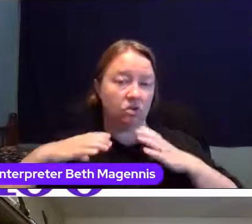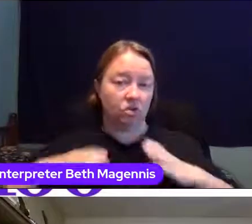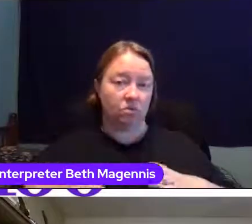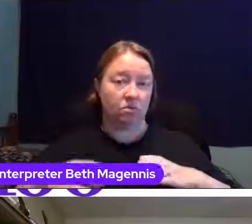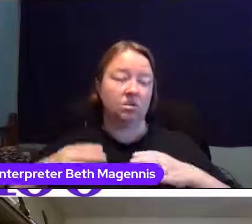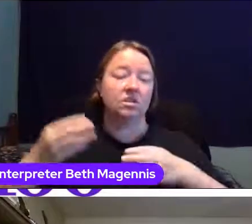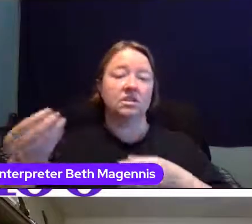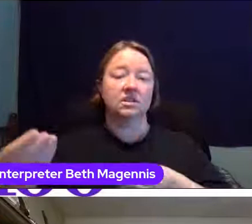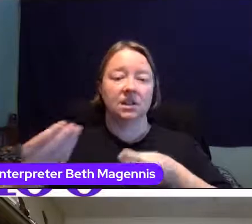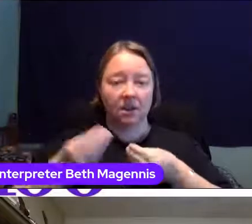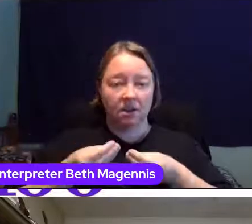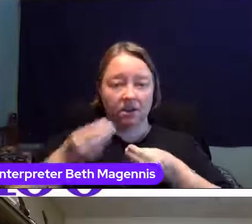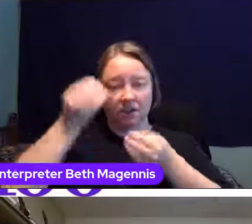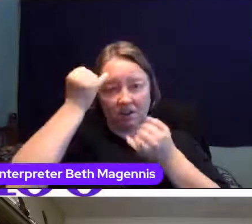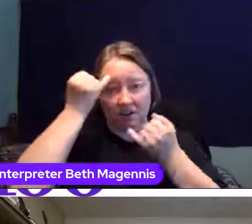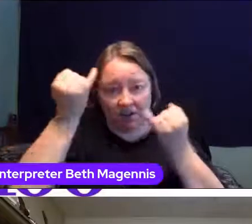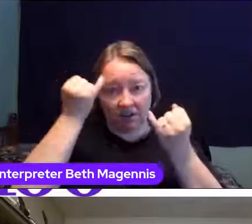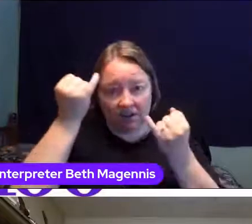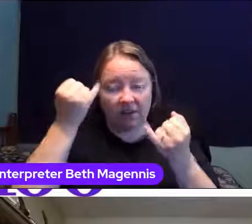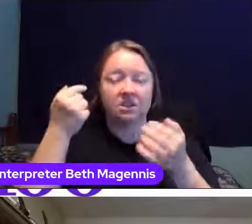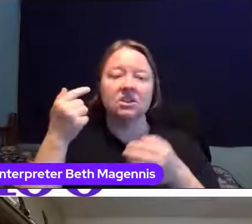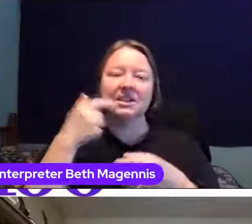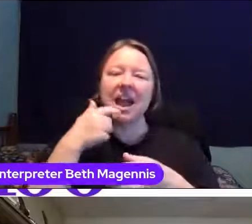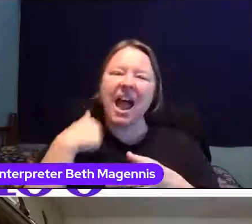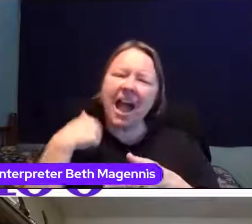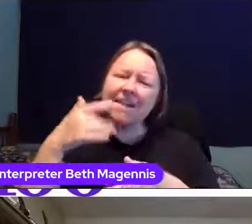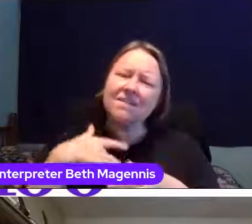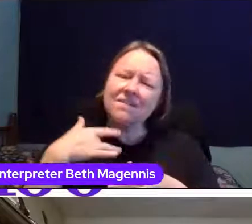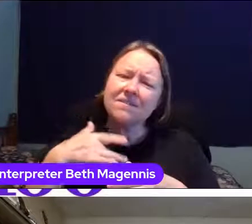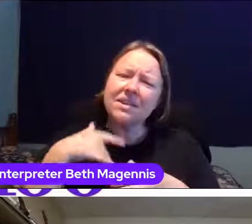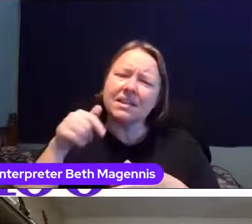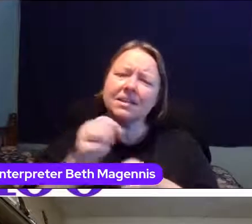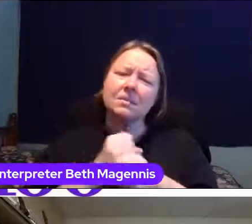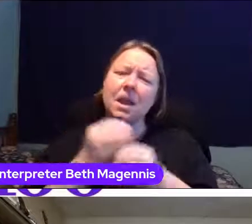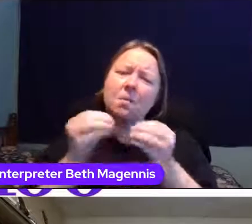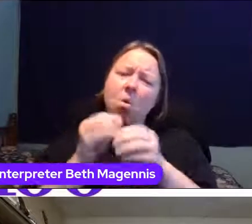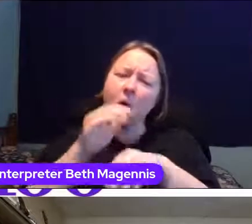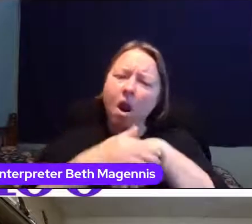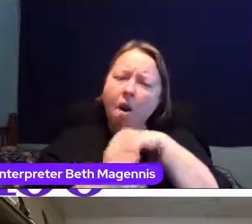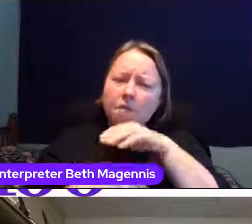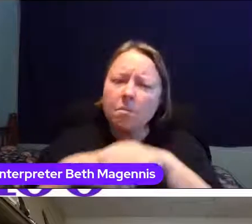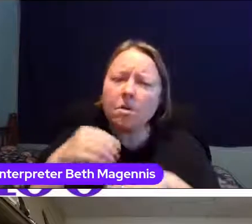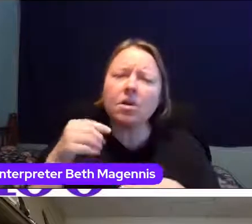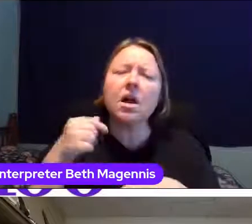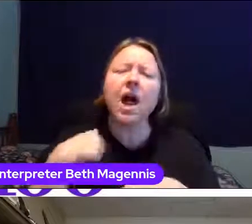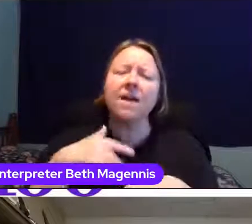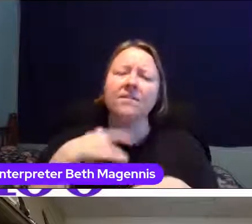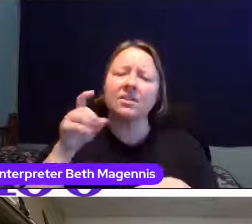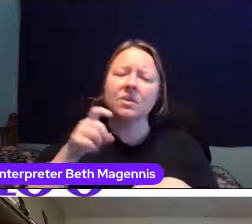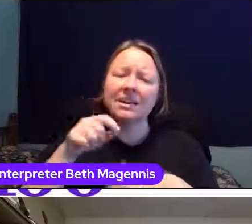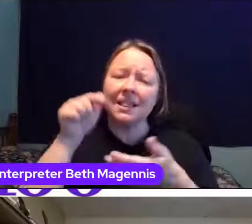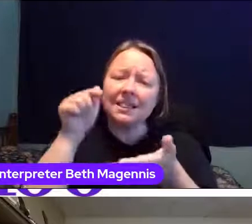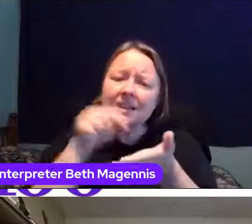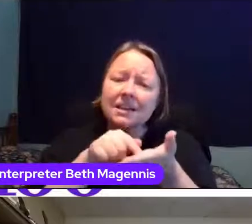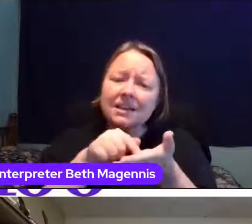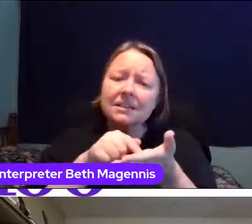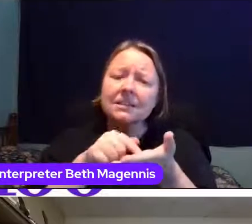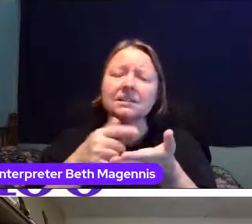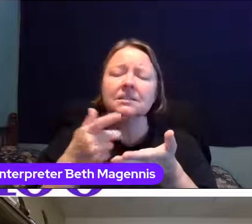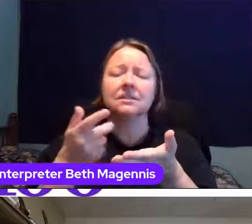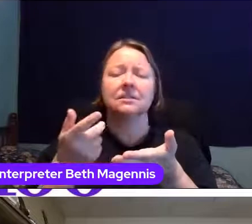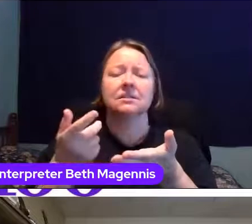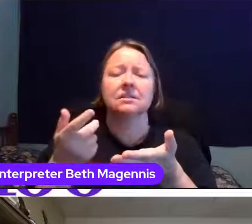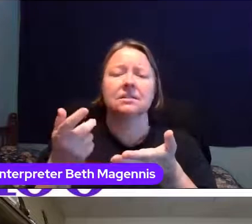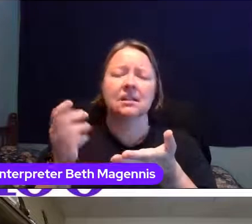hey, this is what I feel would make us more comfortable. This is what I feel is needed. And then, I think